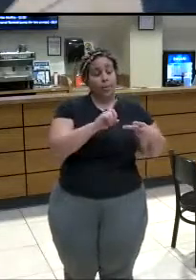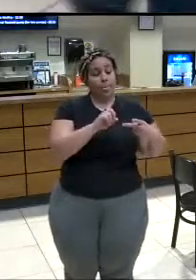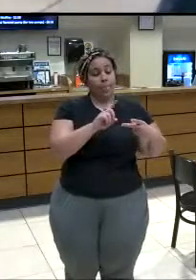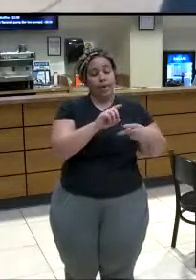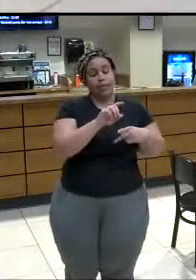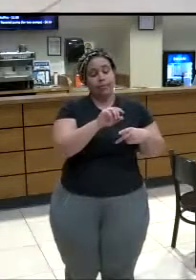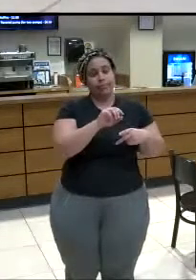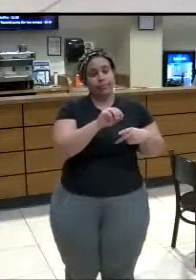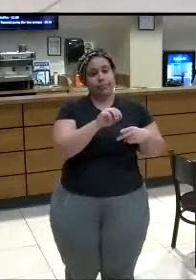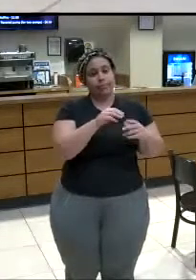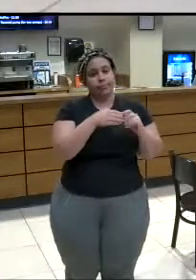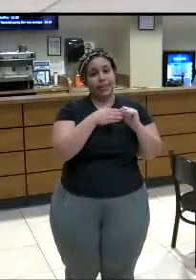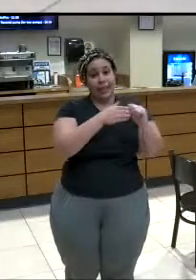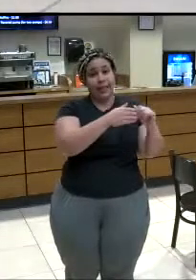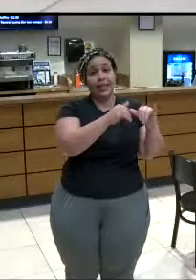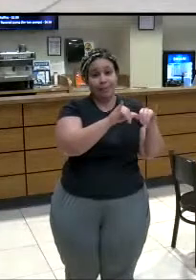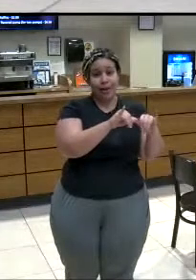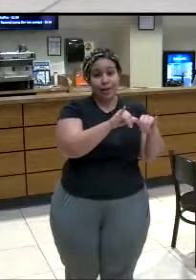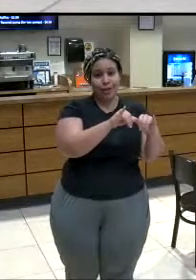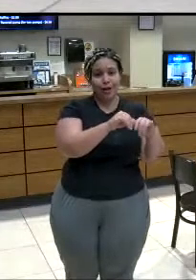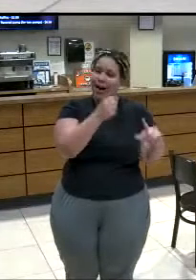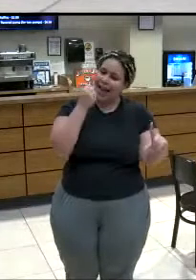I have the book. I can give it to you.